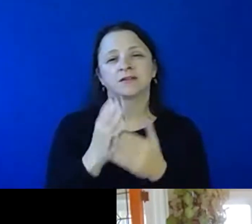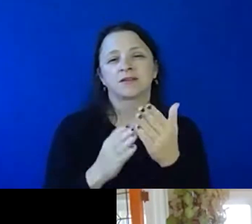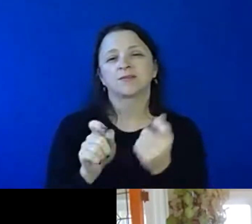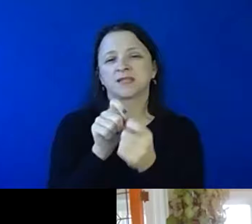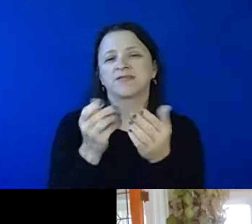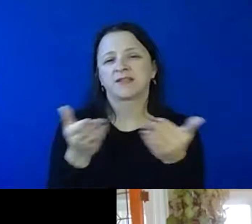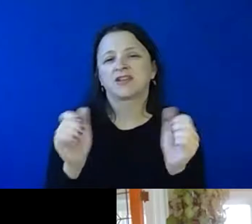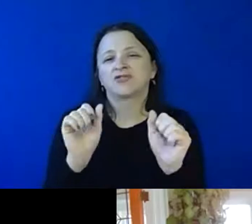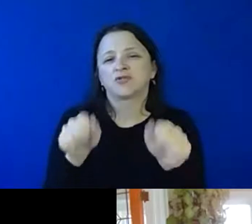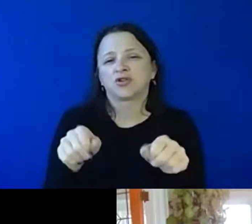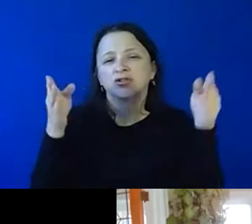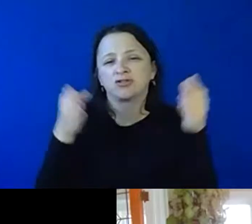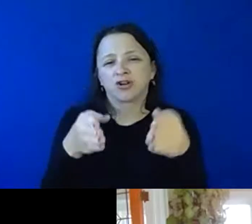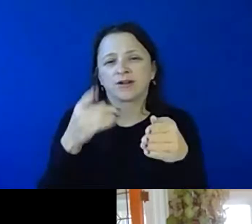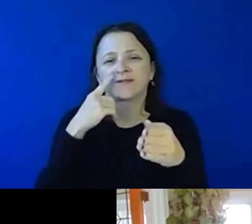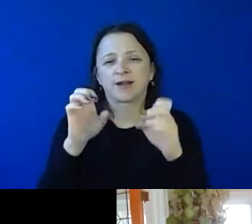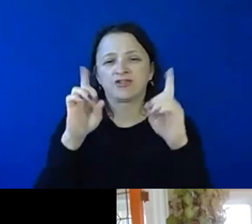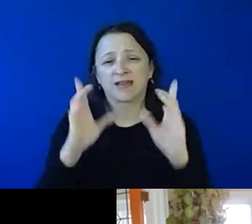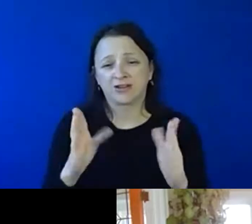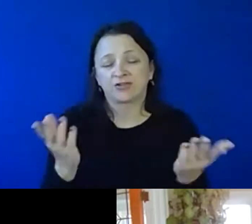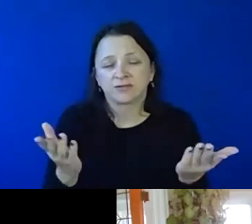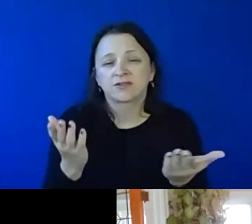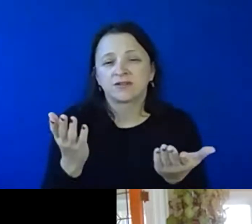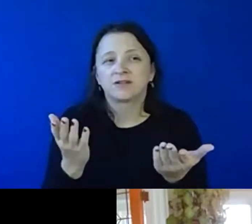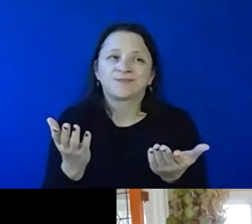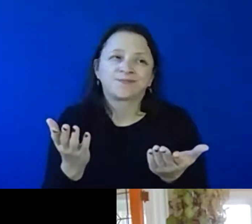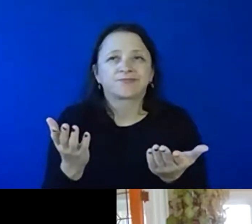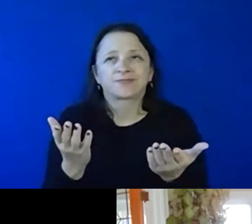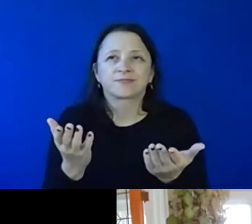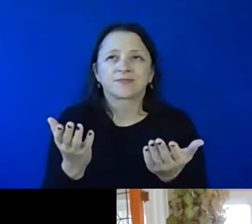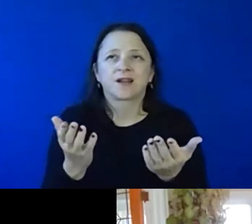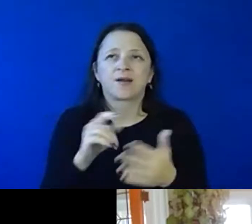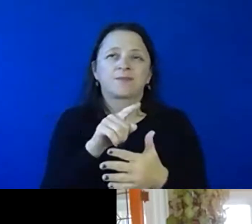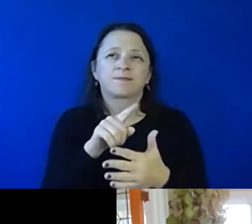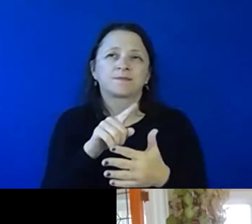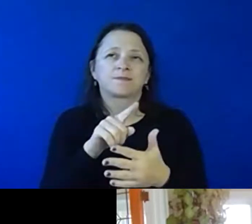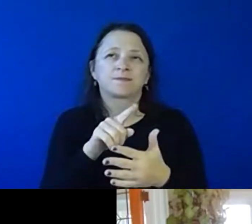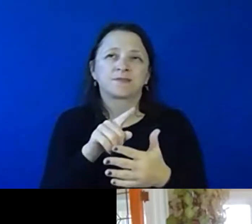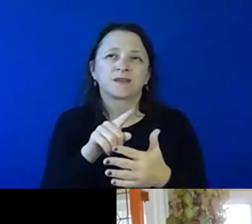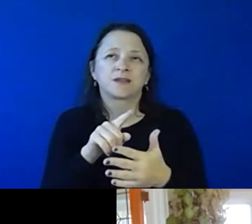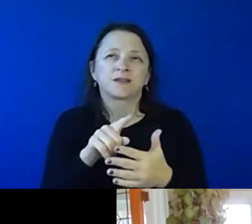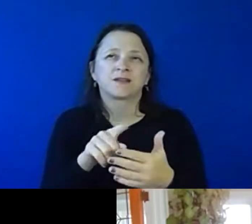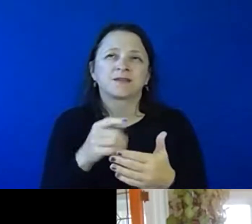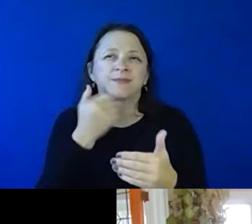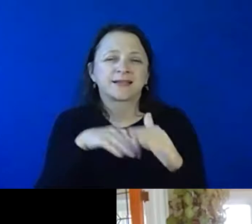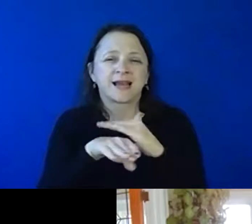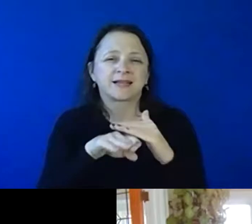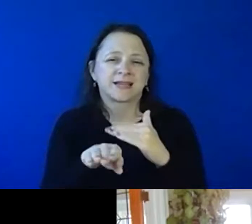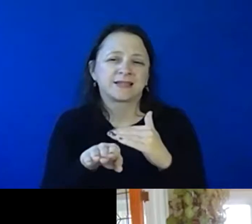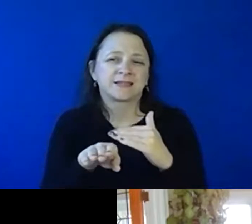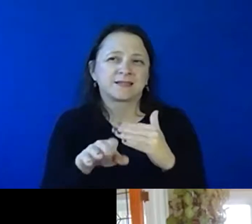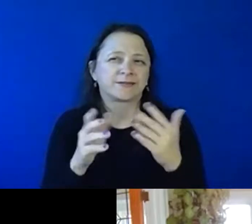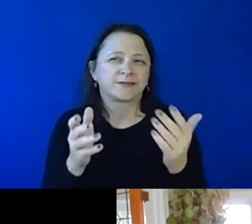things that you could target for educators. These are things that are, again, maybe best accessed through different kinds